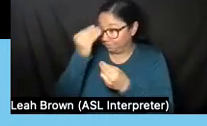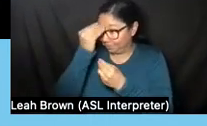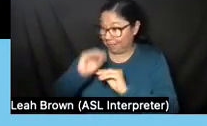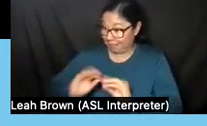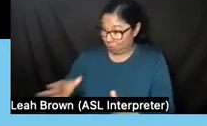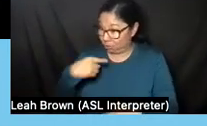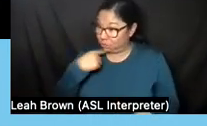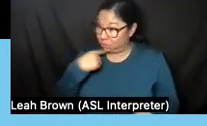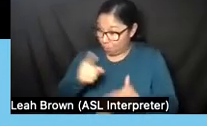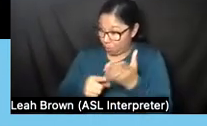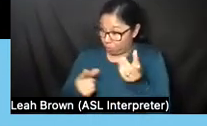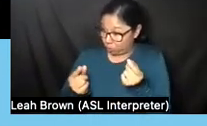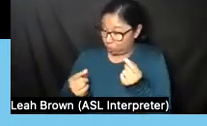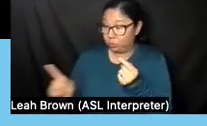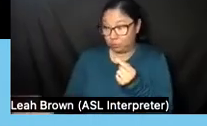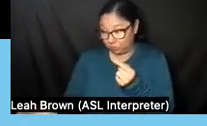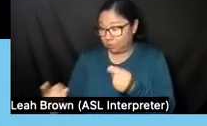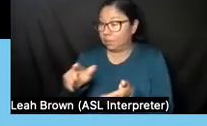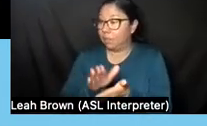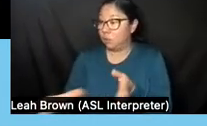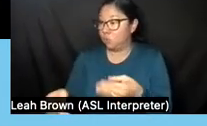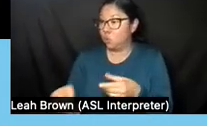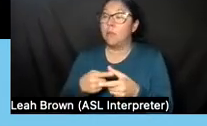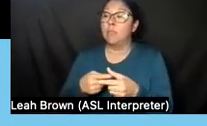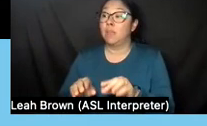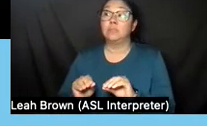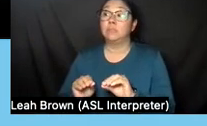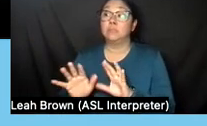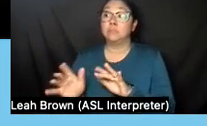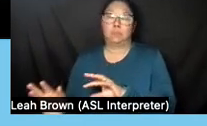like walk away from it. That's it. Mm-hmm.